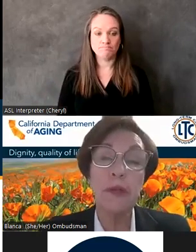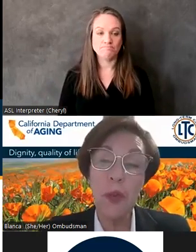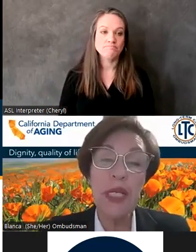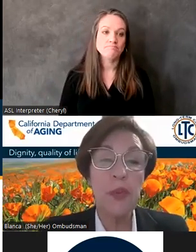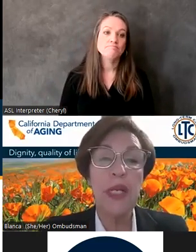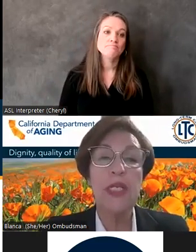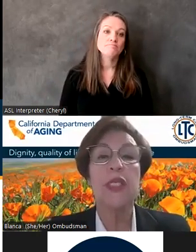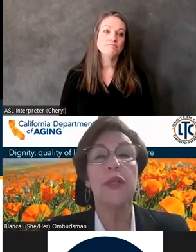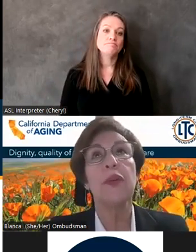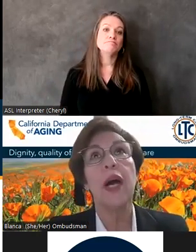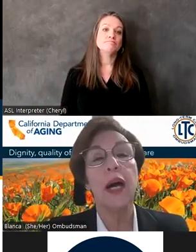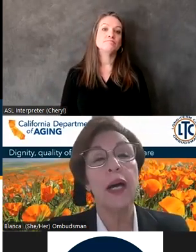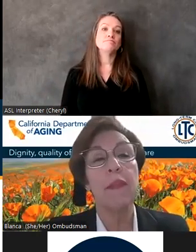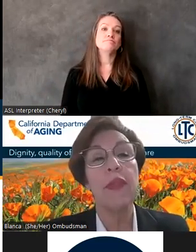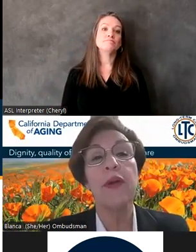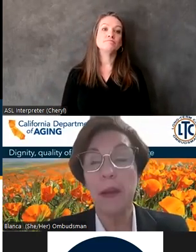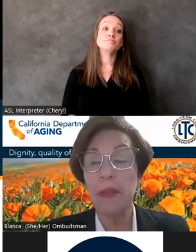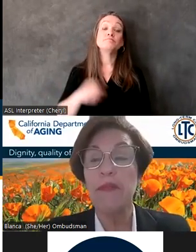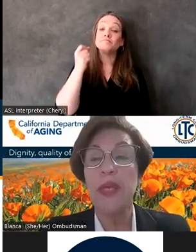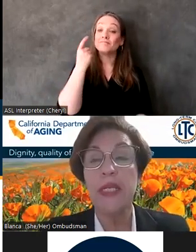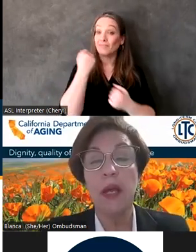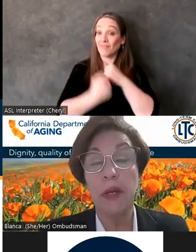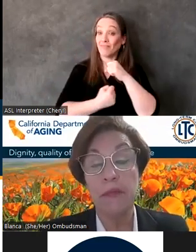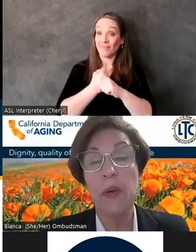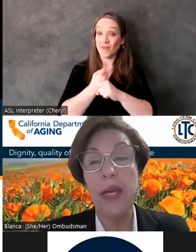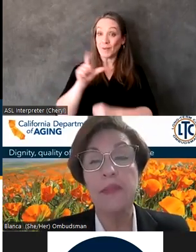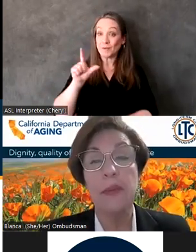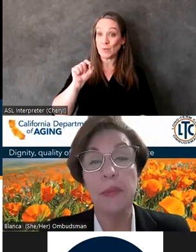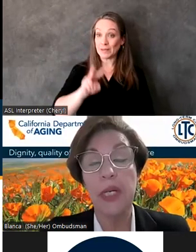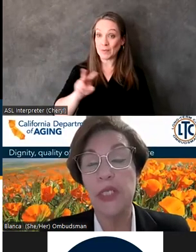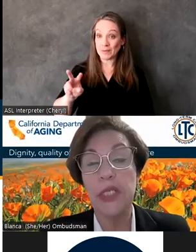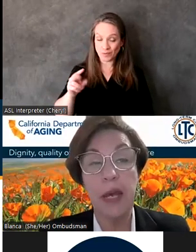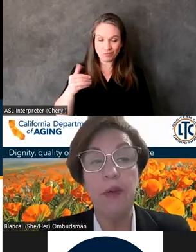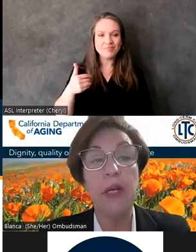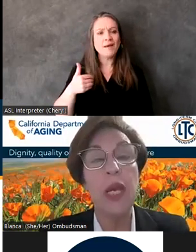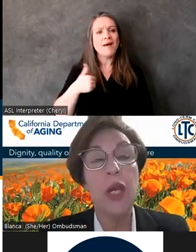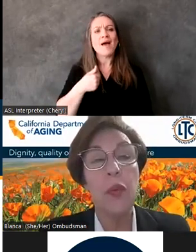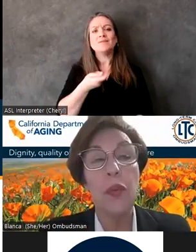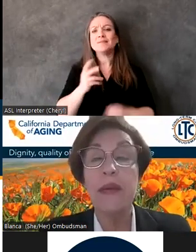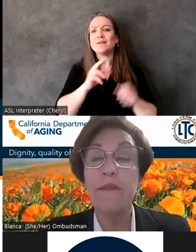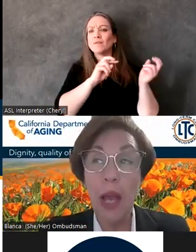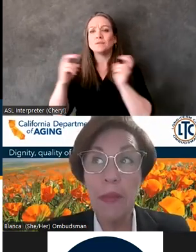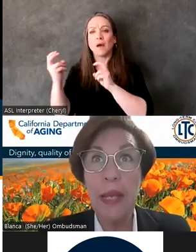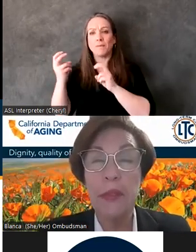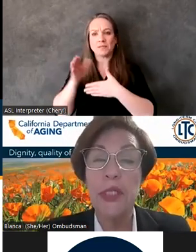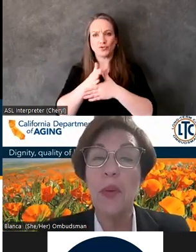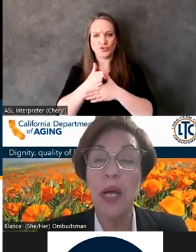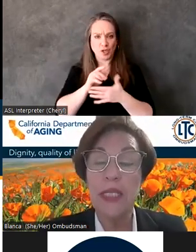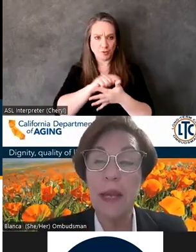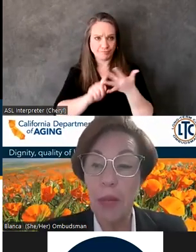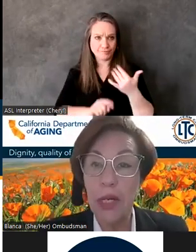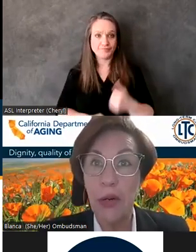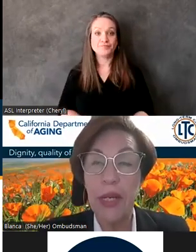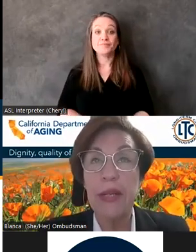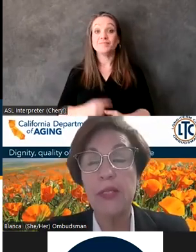So for 2022, there are a couple of things, there are a few items that we want to just cover. We have not been able to do